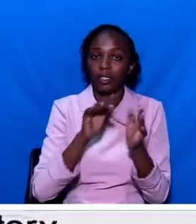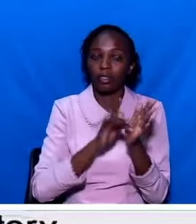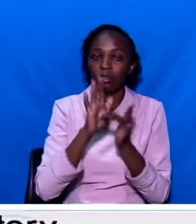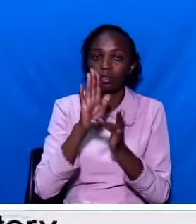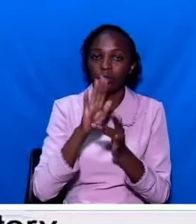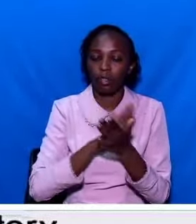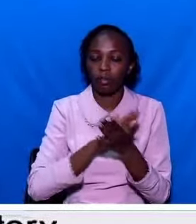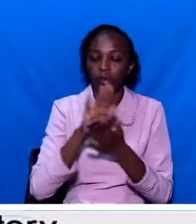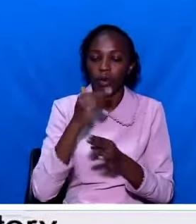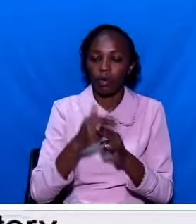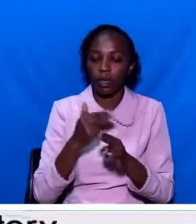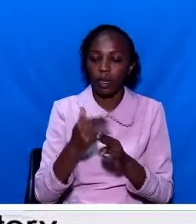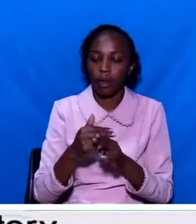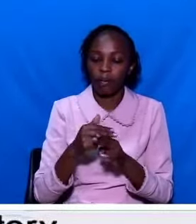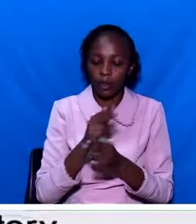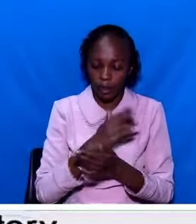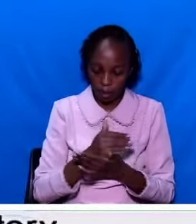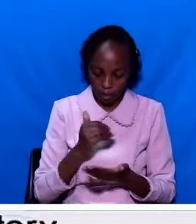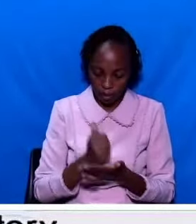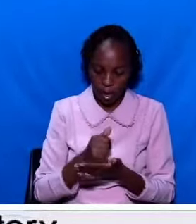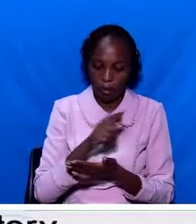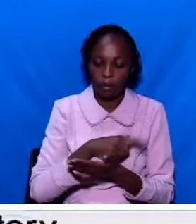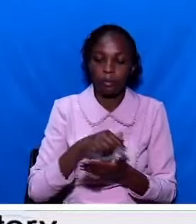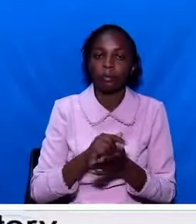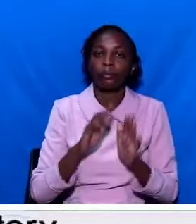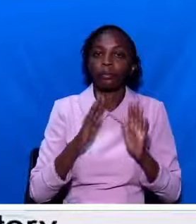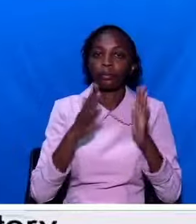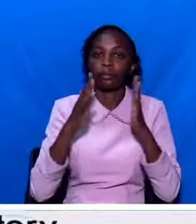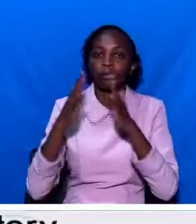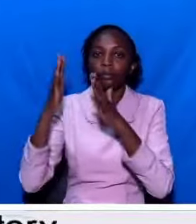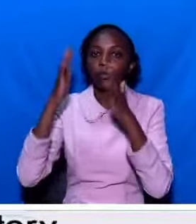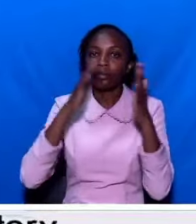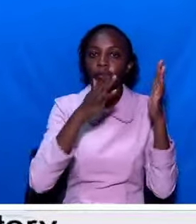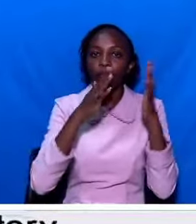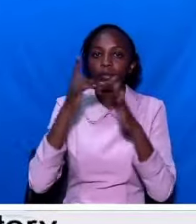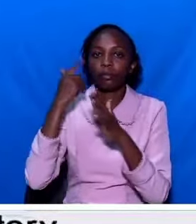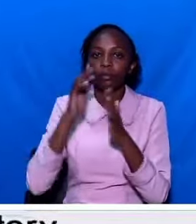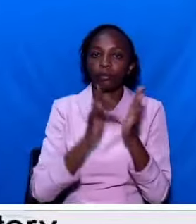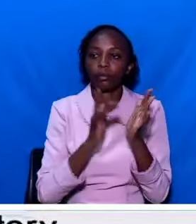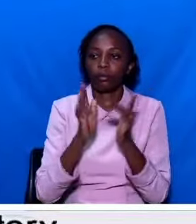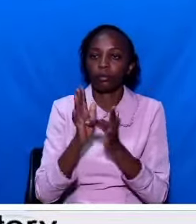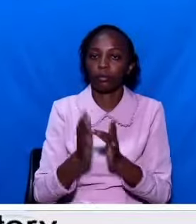name. Amen. Let's give Jesus a beautiful praise offering.